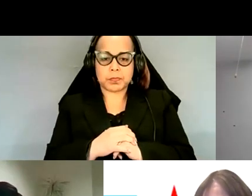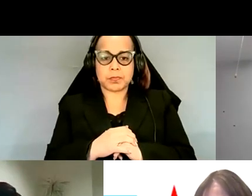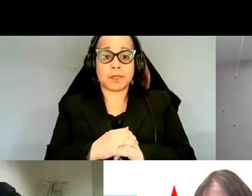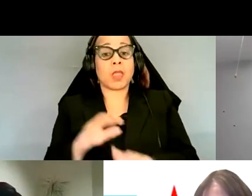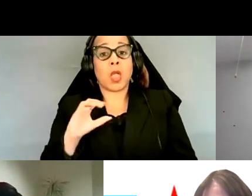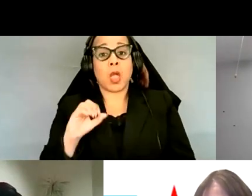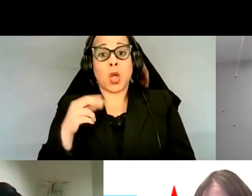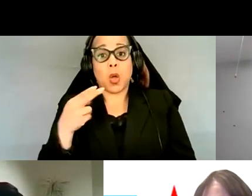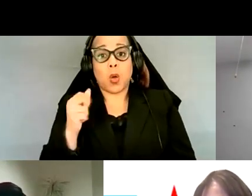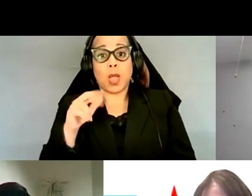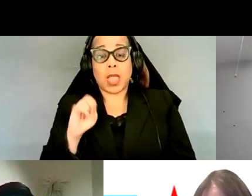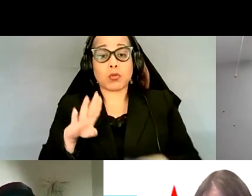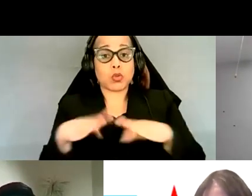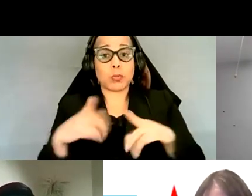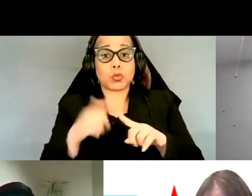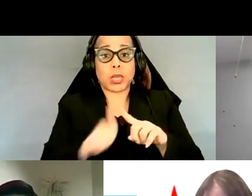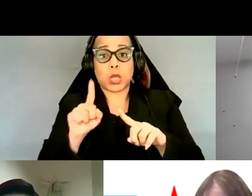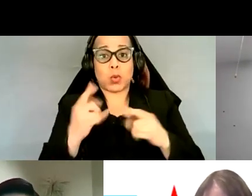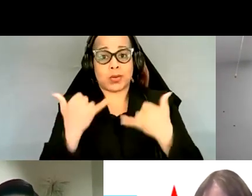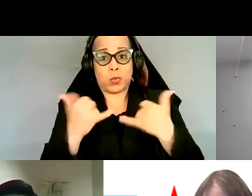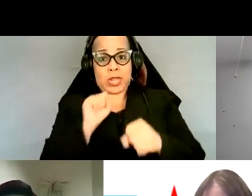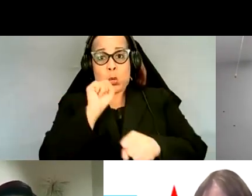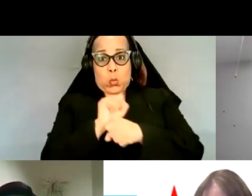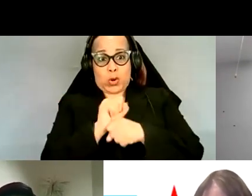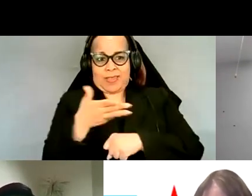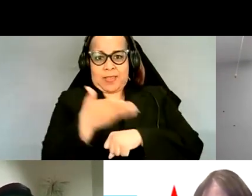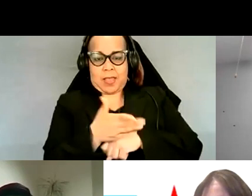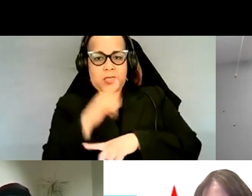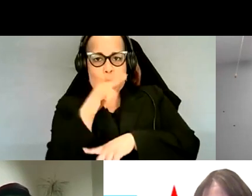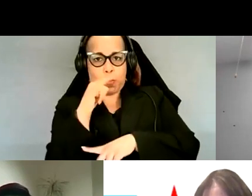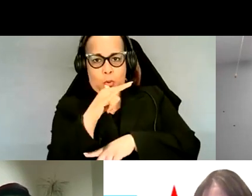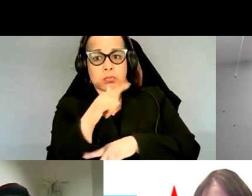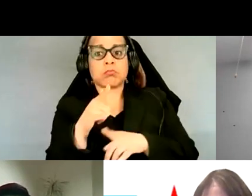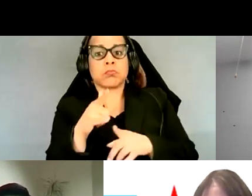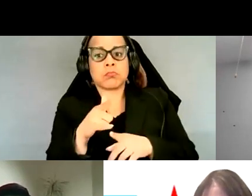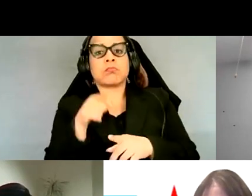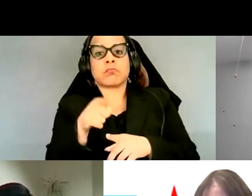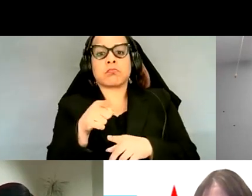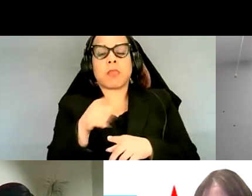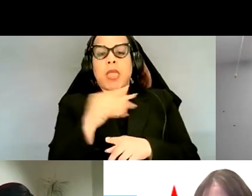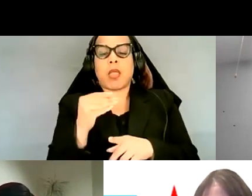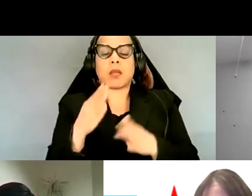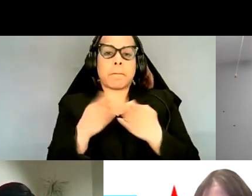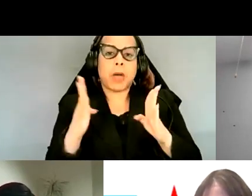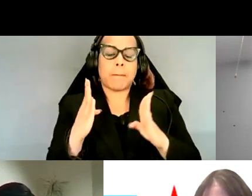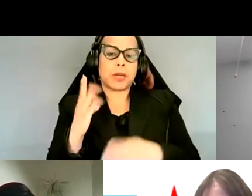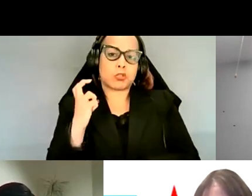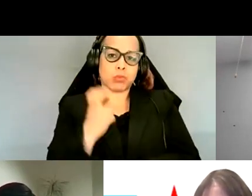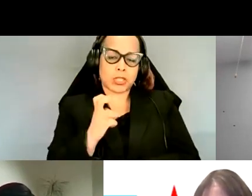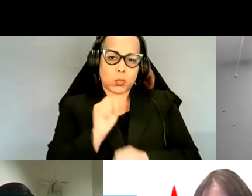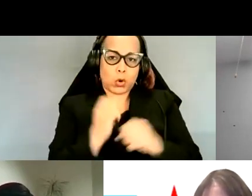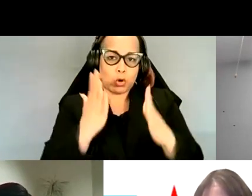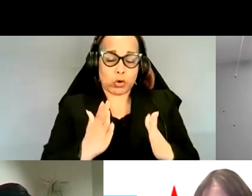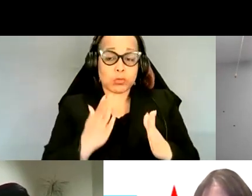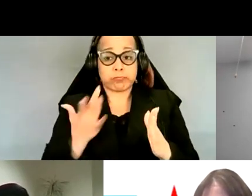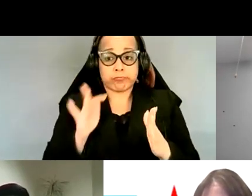O'Hare is open to anyone currently working at the airports, as well as other public transit workers. If you go